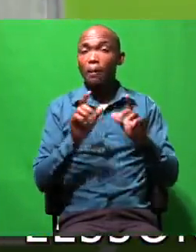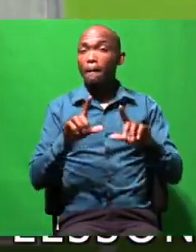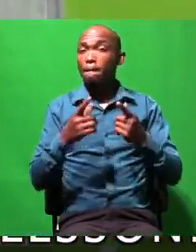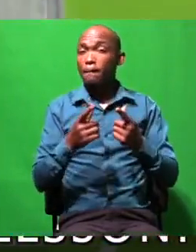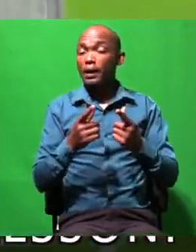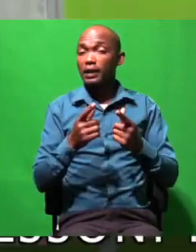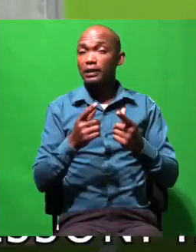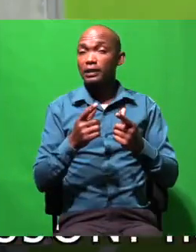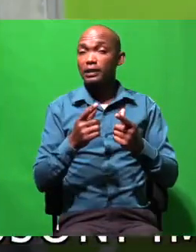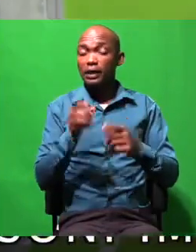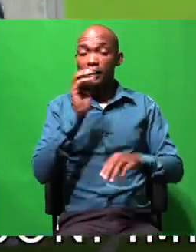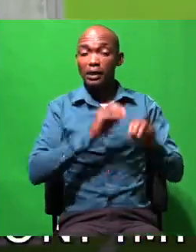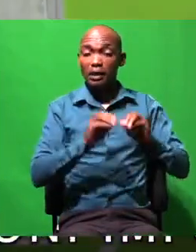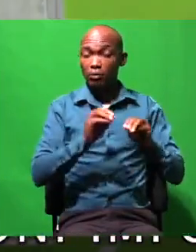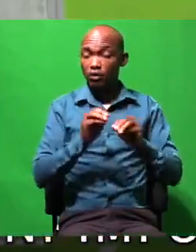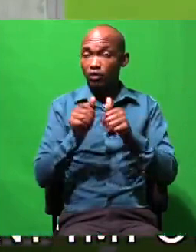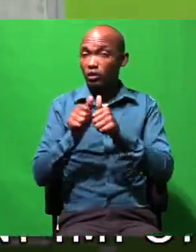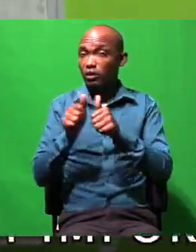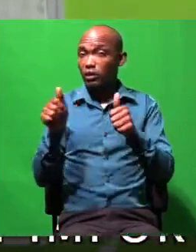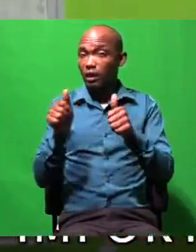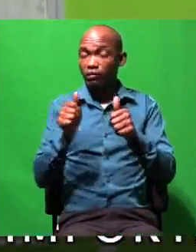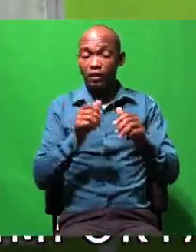But chemistry itself, as a branch of science,